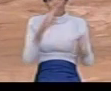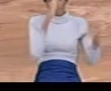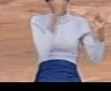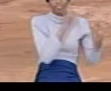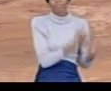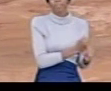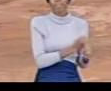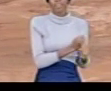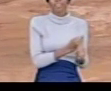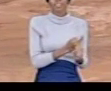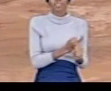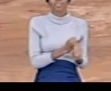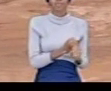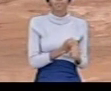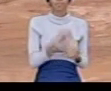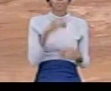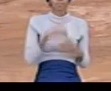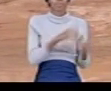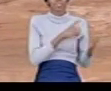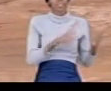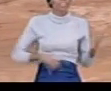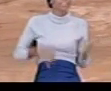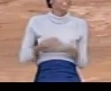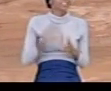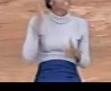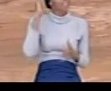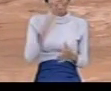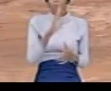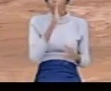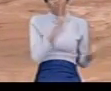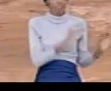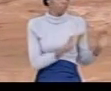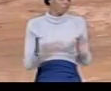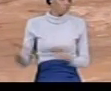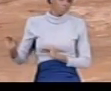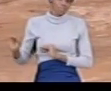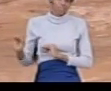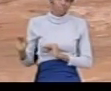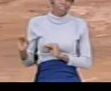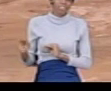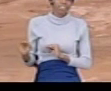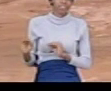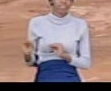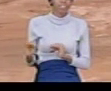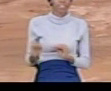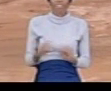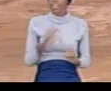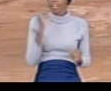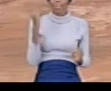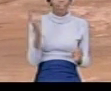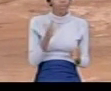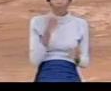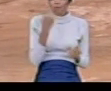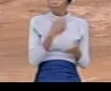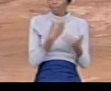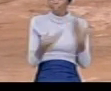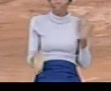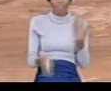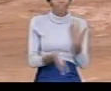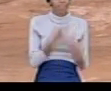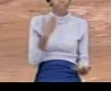by faith in the Lord, it shall be removed. Whosoever